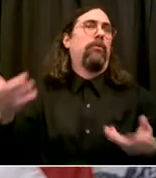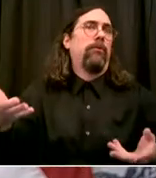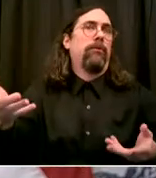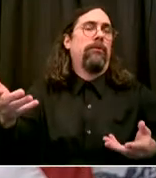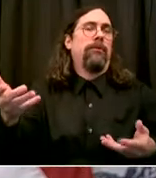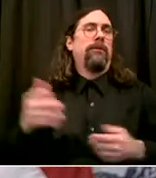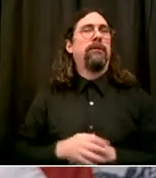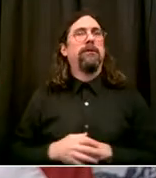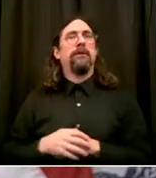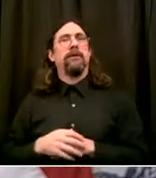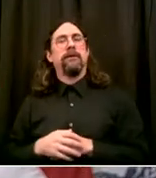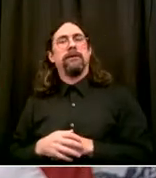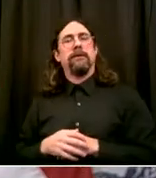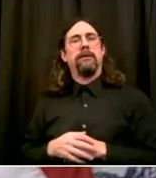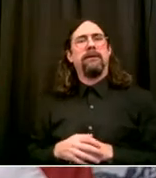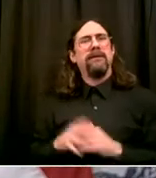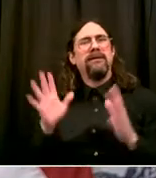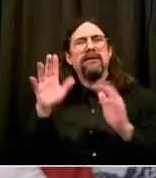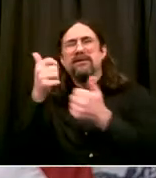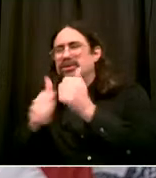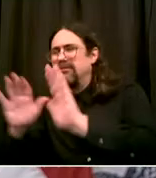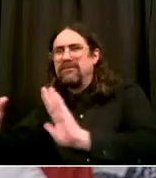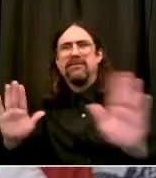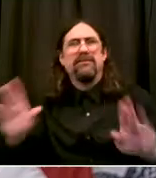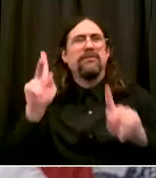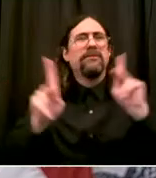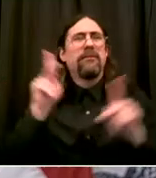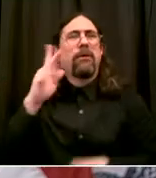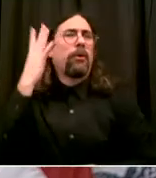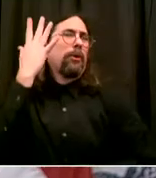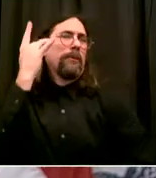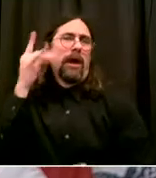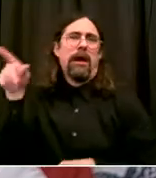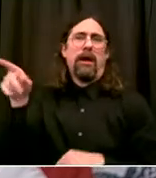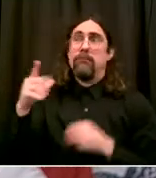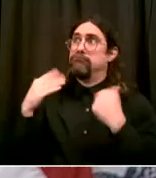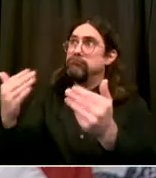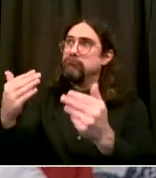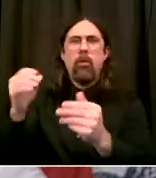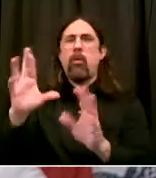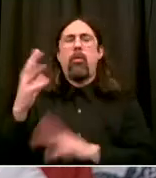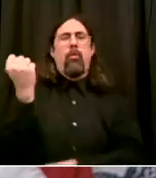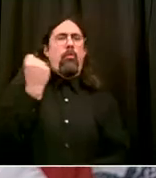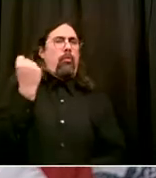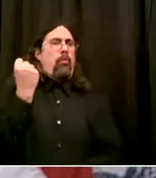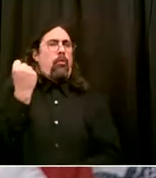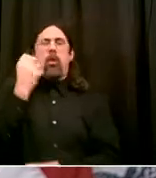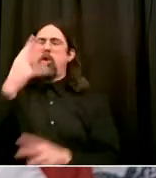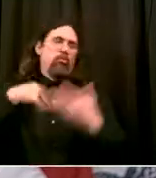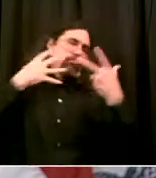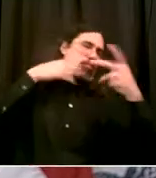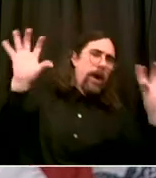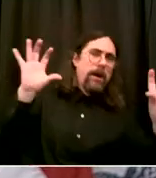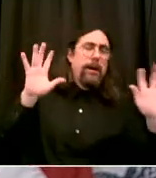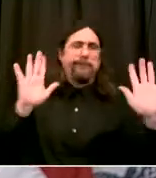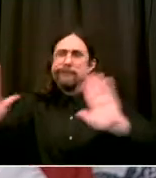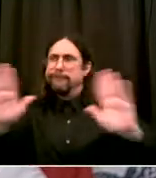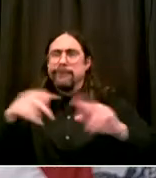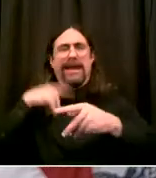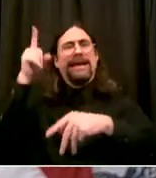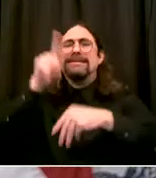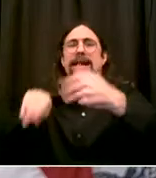particularly in settings that have been dangerous like nursing homes, the folks who serve us, who we need to stay safe so they can keep us